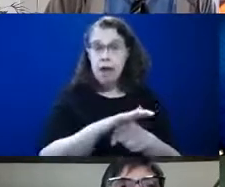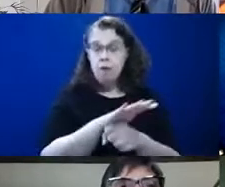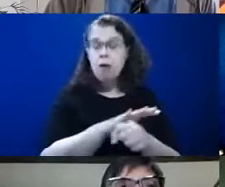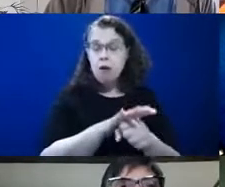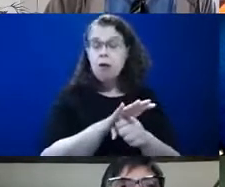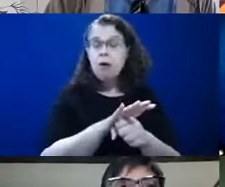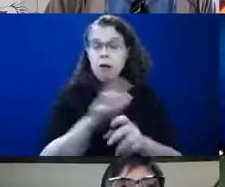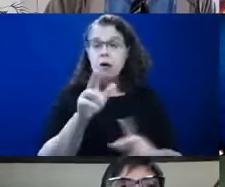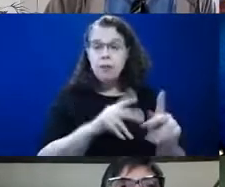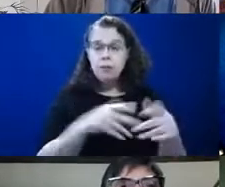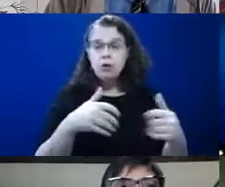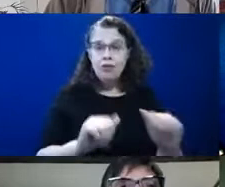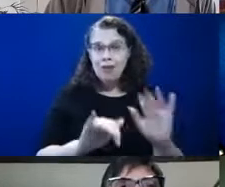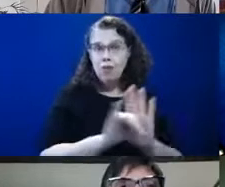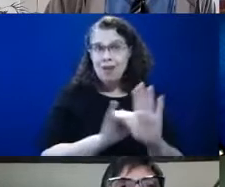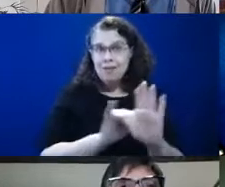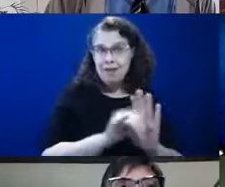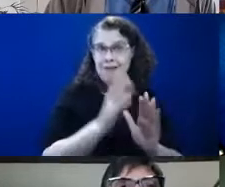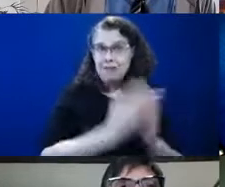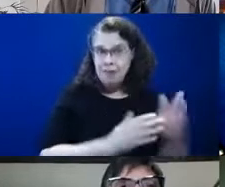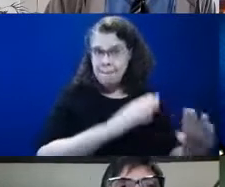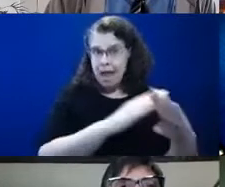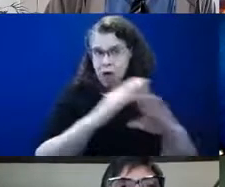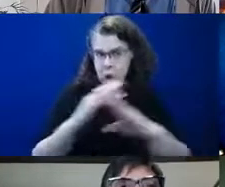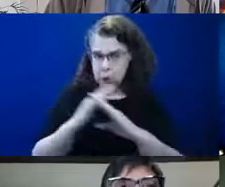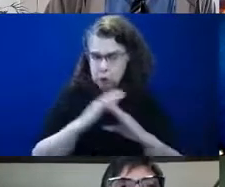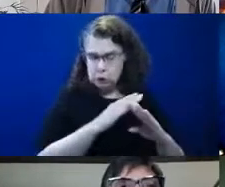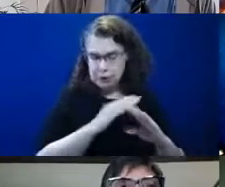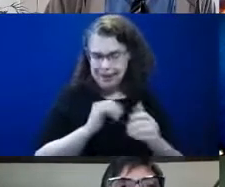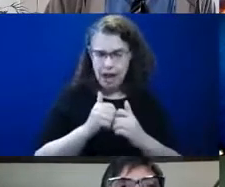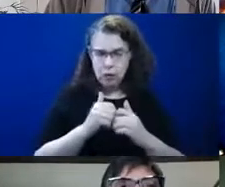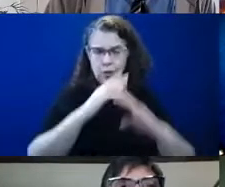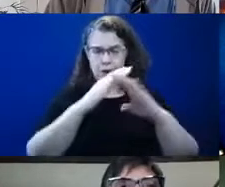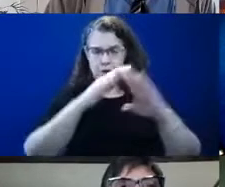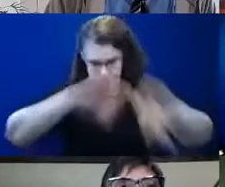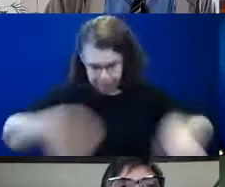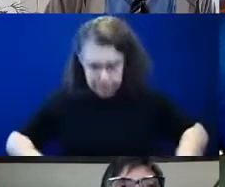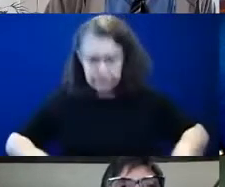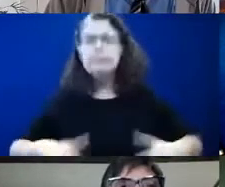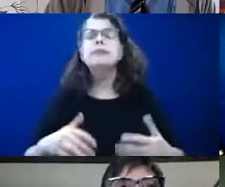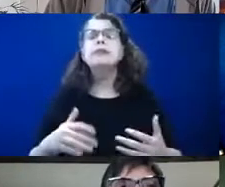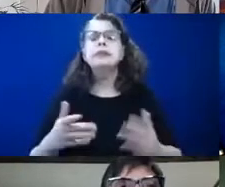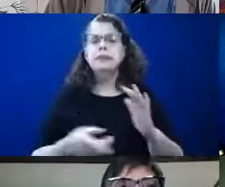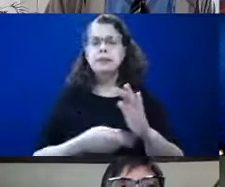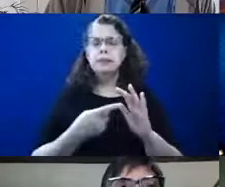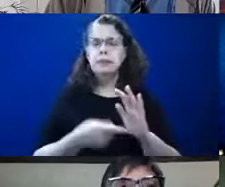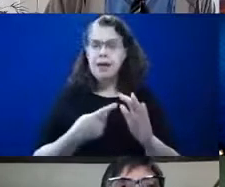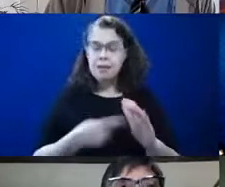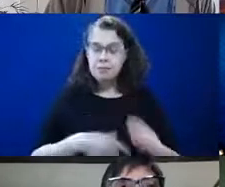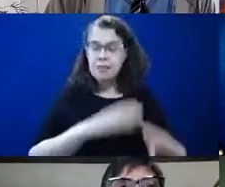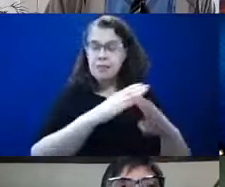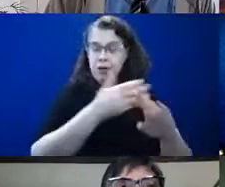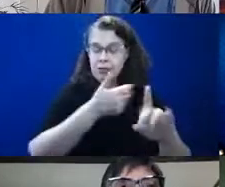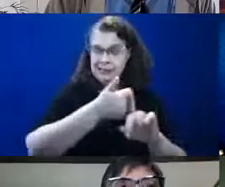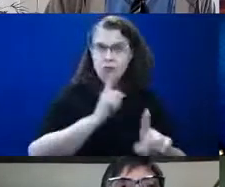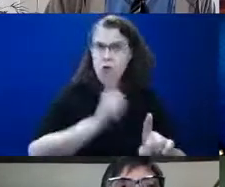to identify barriers and how to remove them. And sometimes those barriers are real, they're